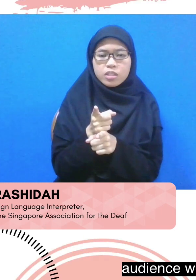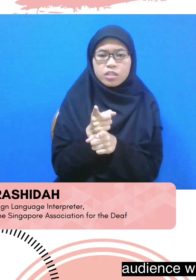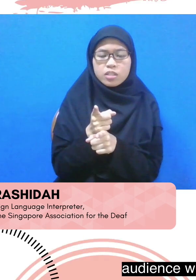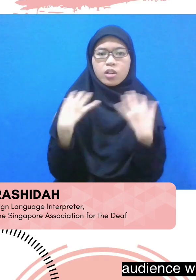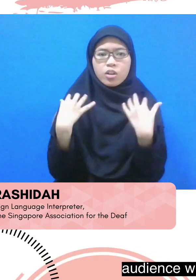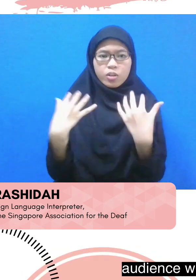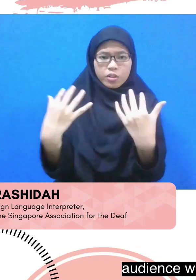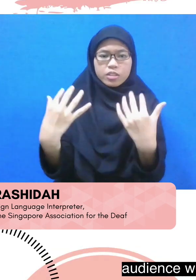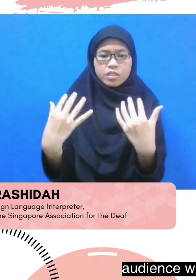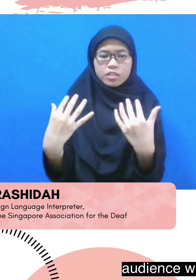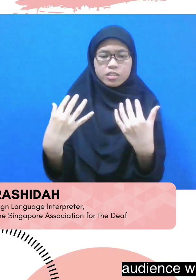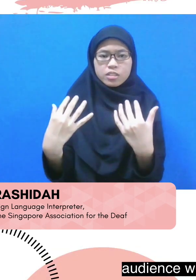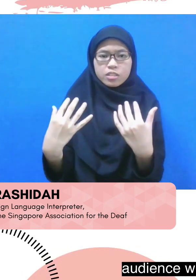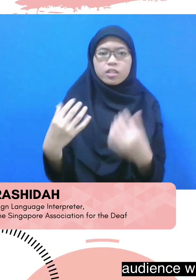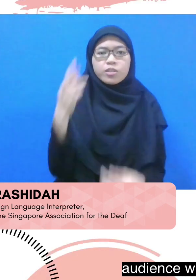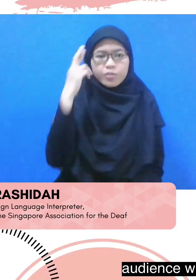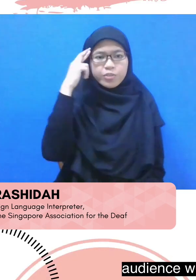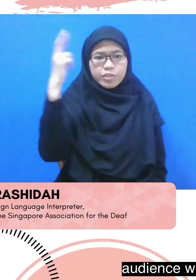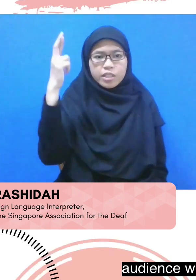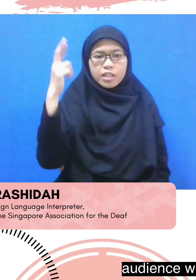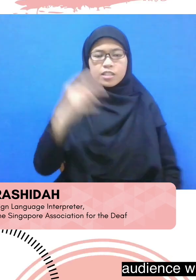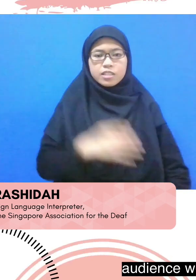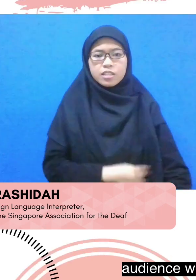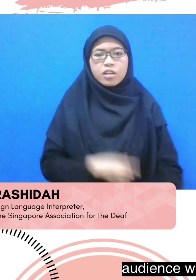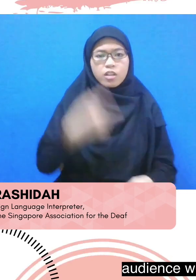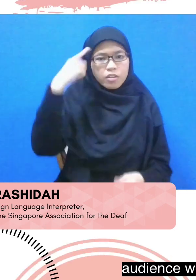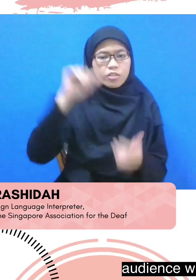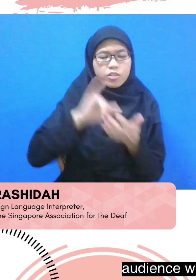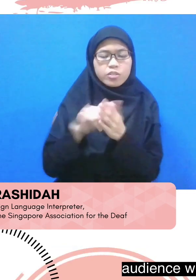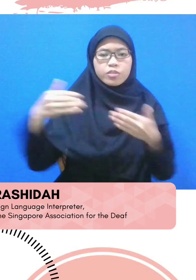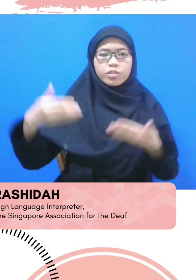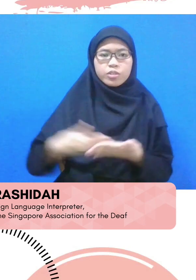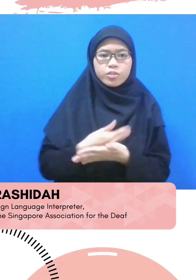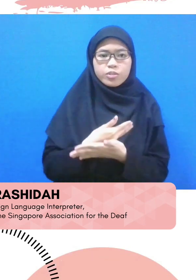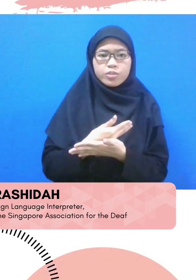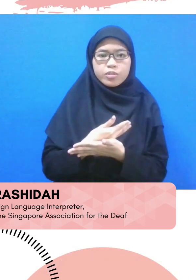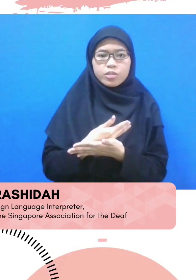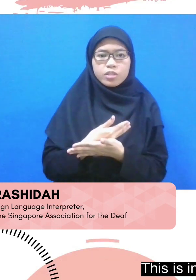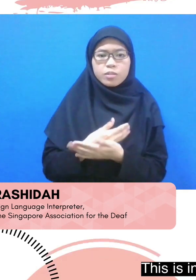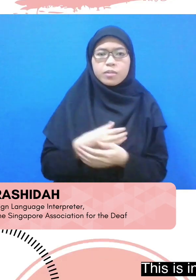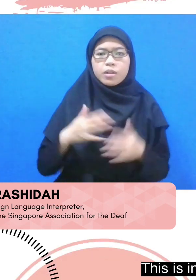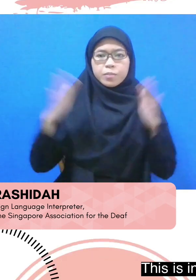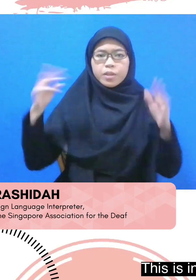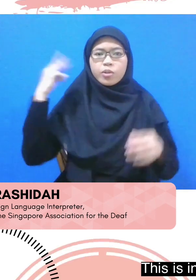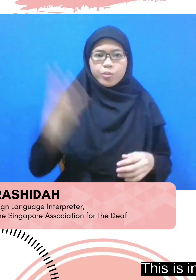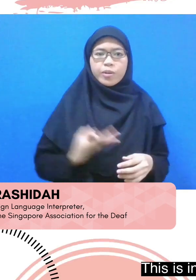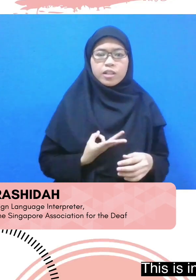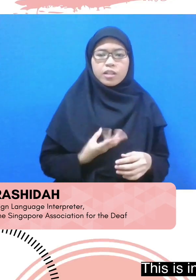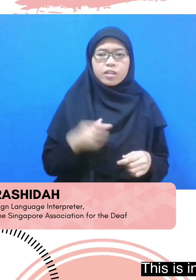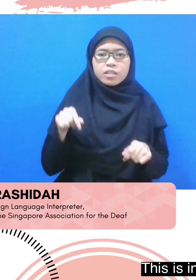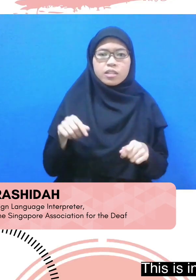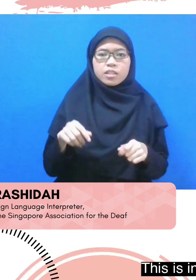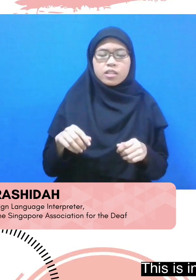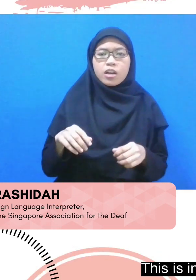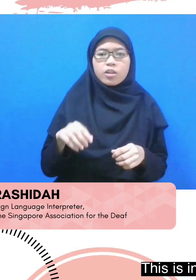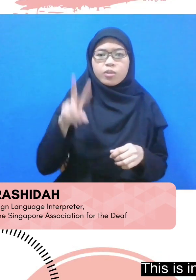audience will realize, and for those of you who are new, big welcome. This is in fact our 26th